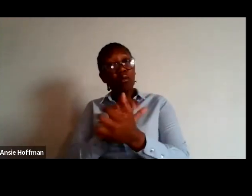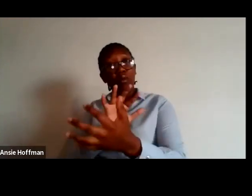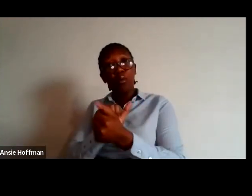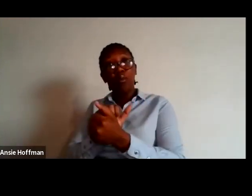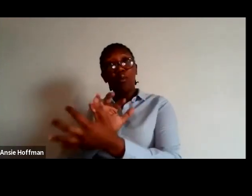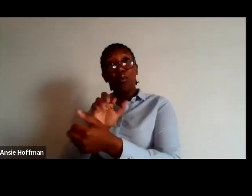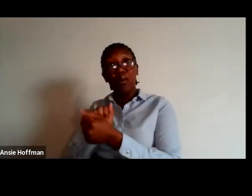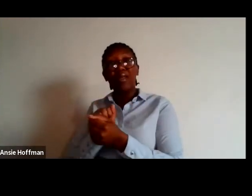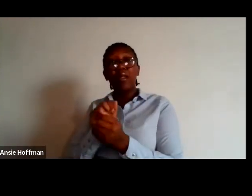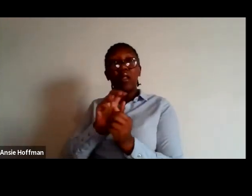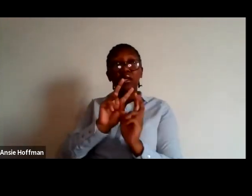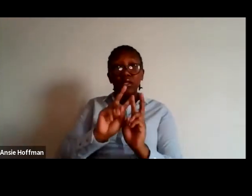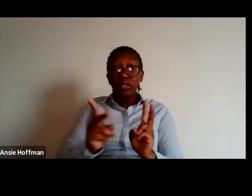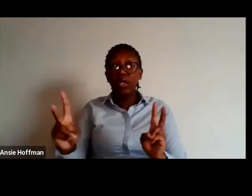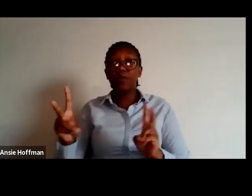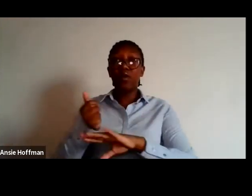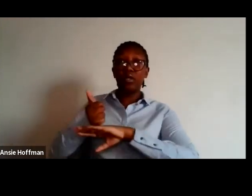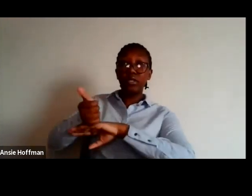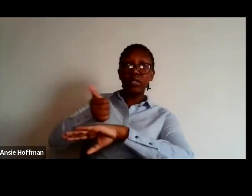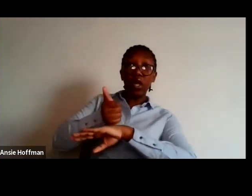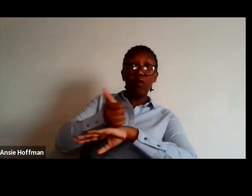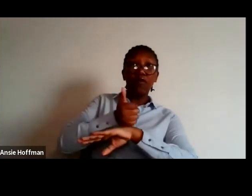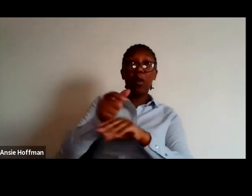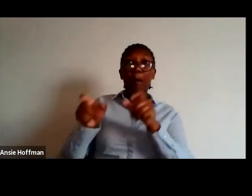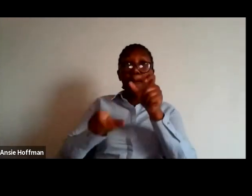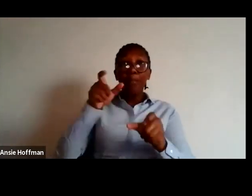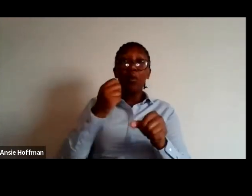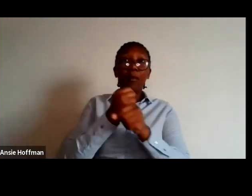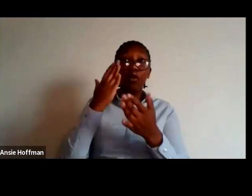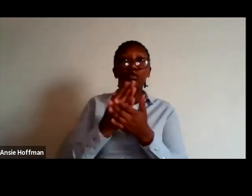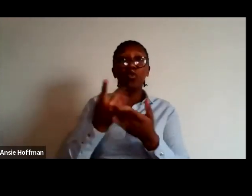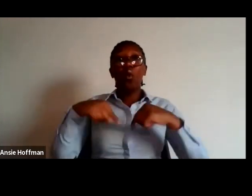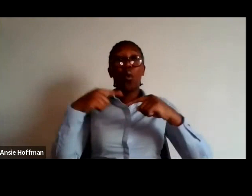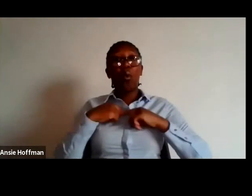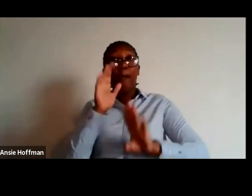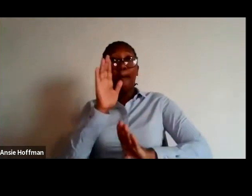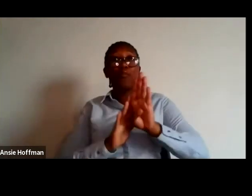through stakeholders to improve the tax ecosystem.